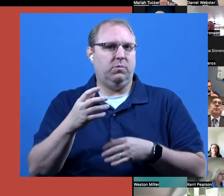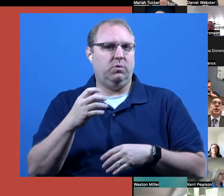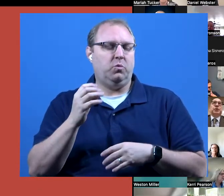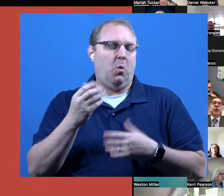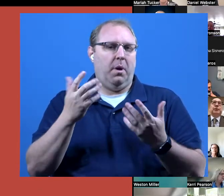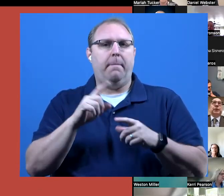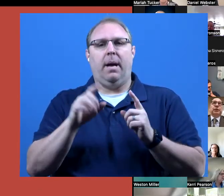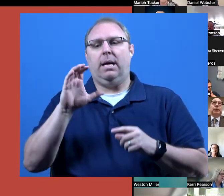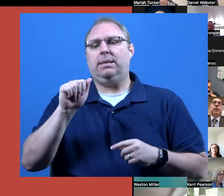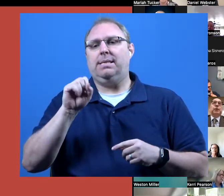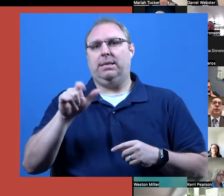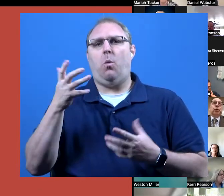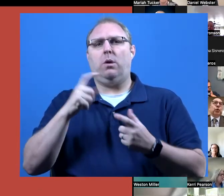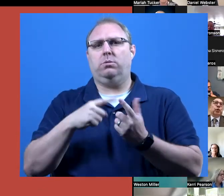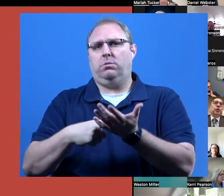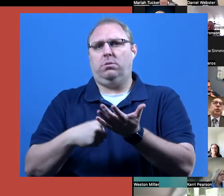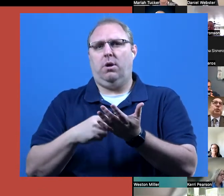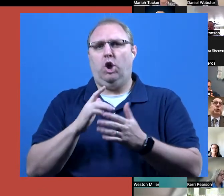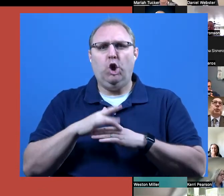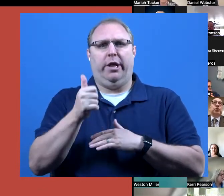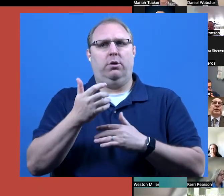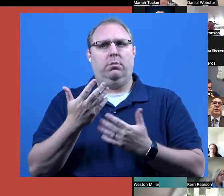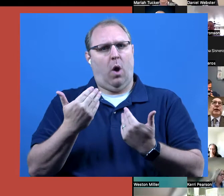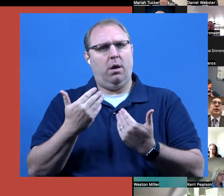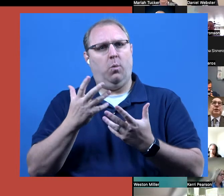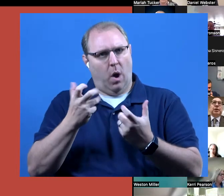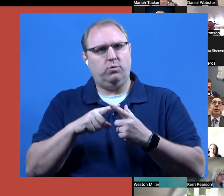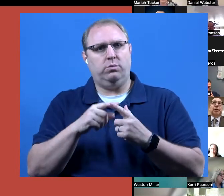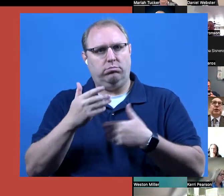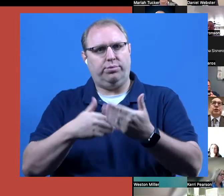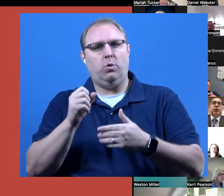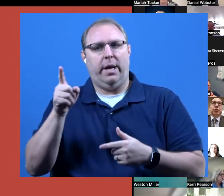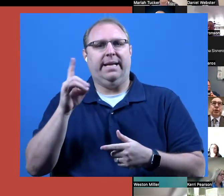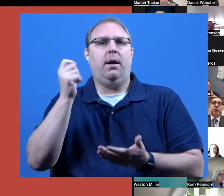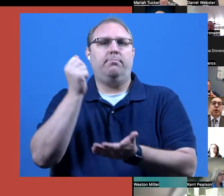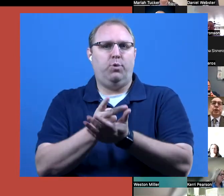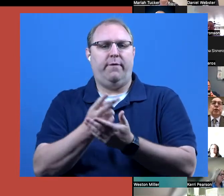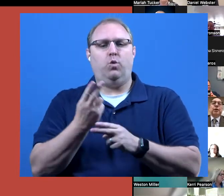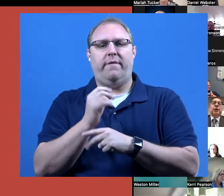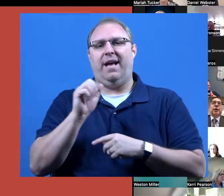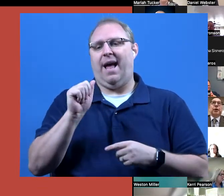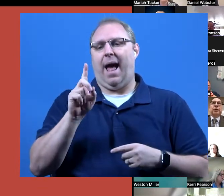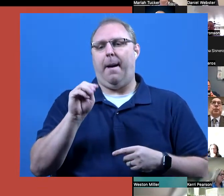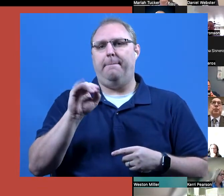of administrative leave to address that until the legislature this year